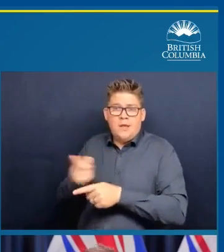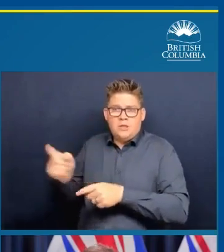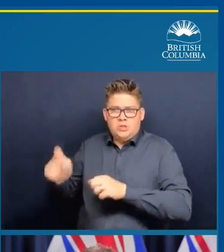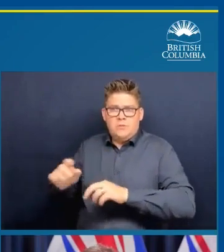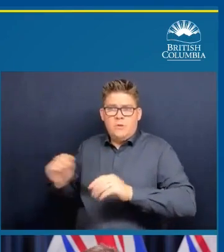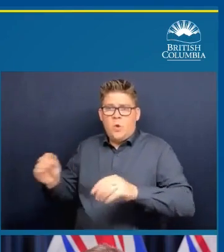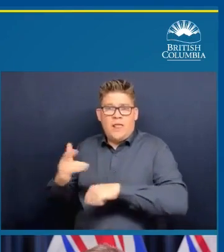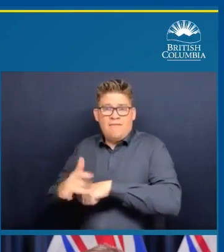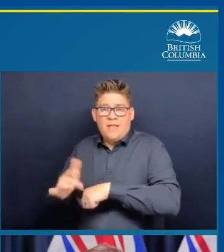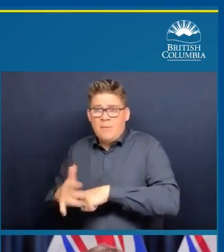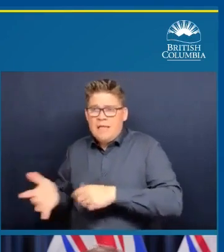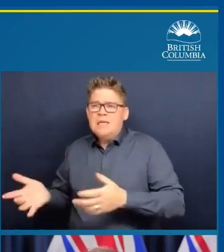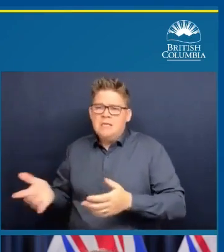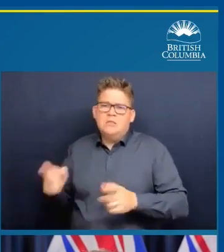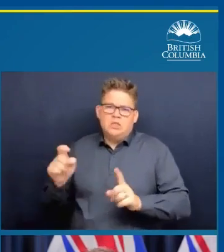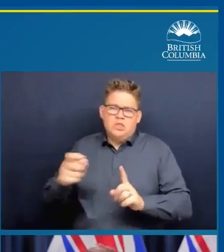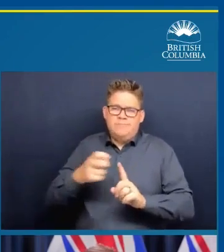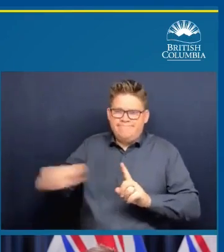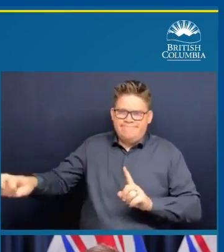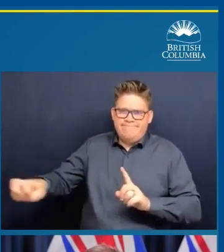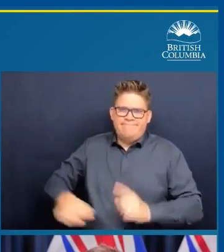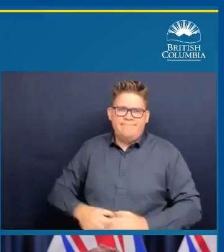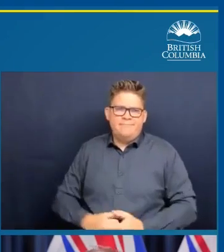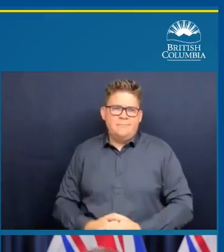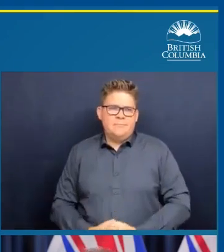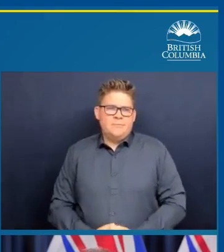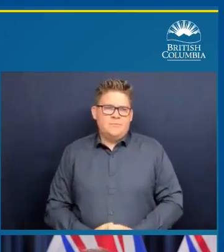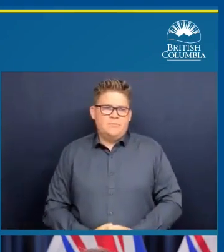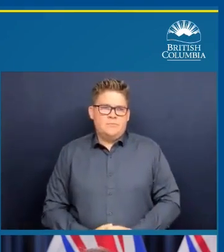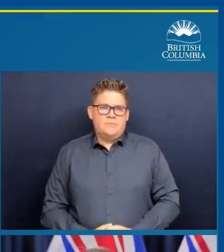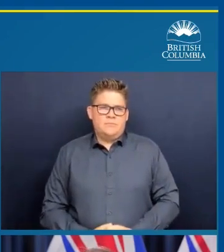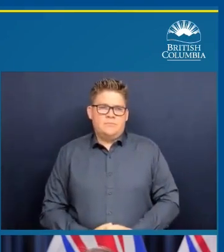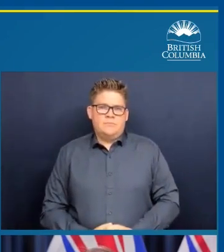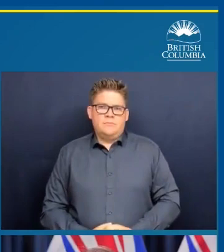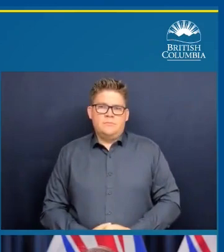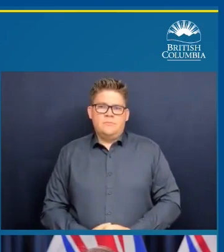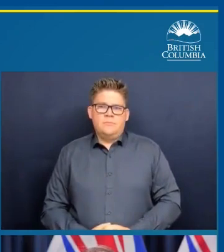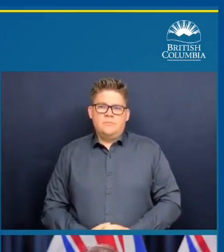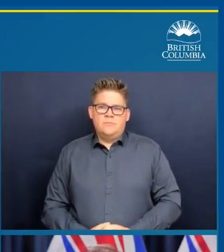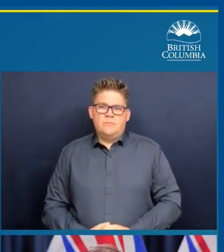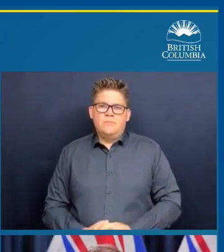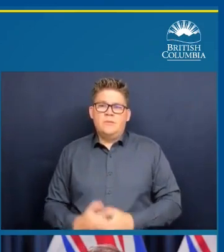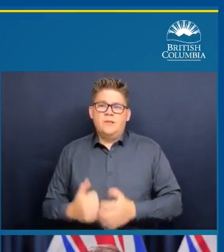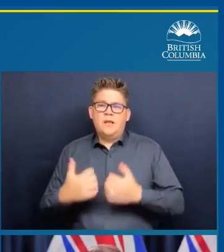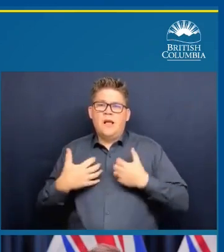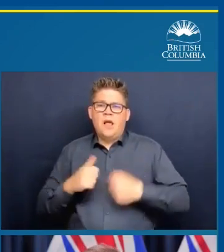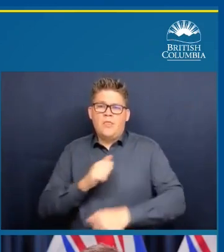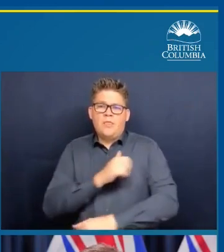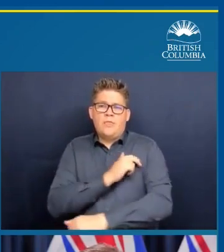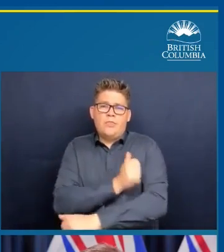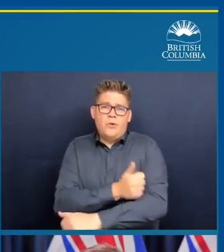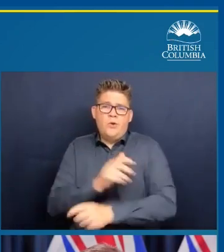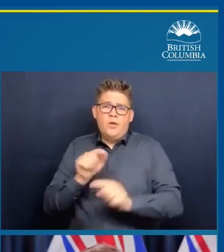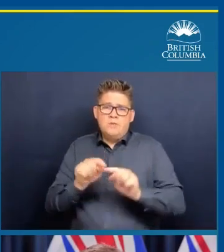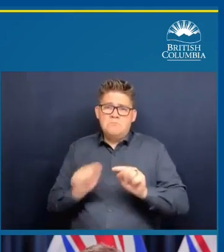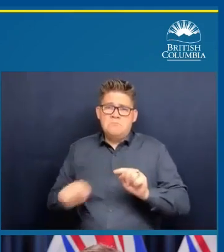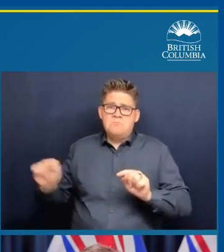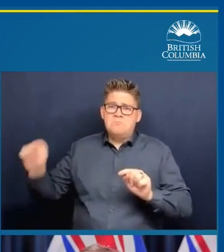the system. And there's lots of details by health authorities, and you all have the PowerPoint, and I'll let you go through